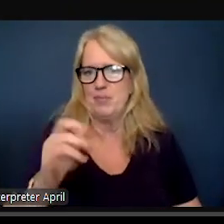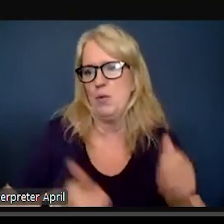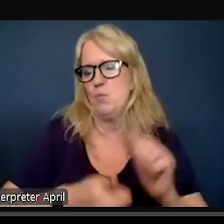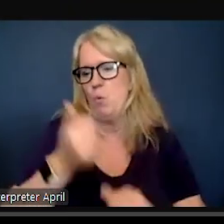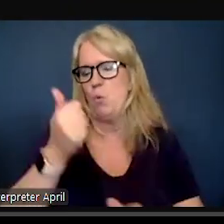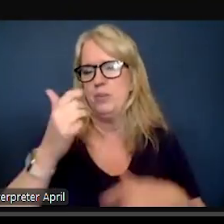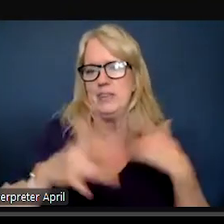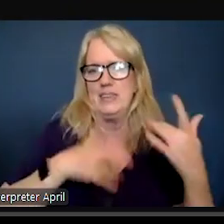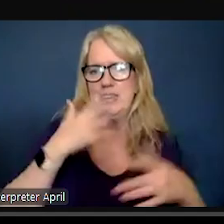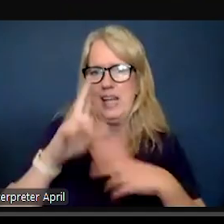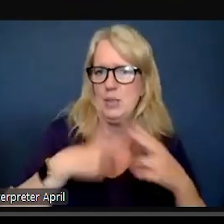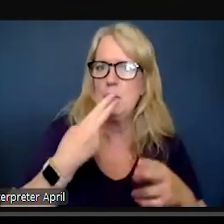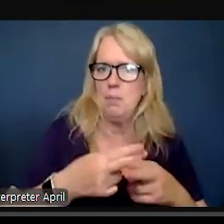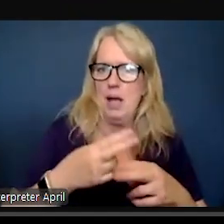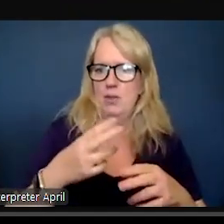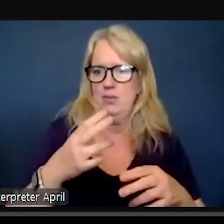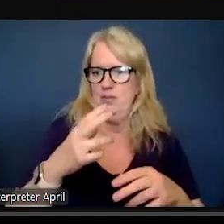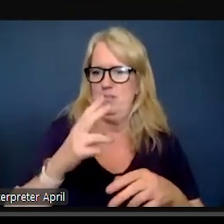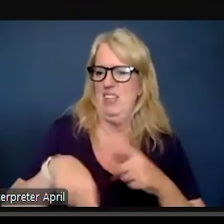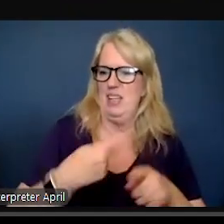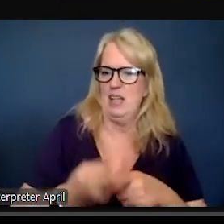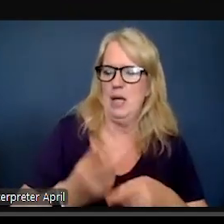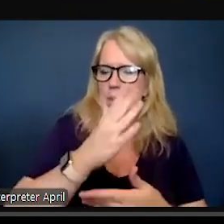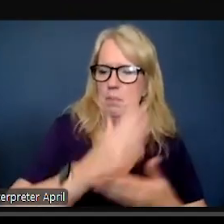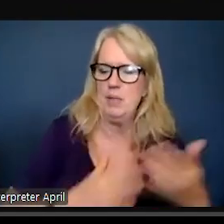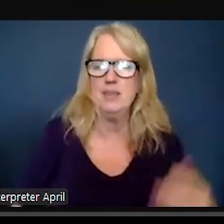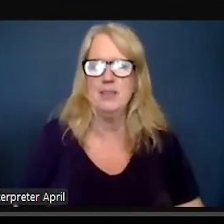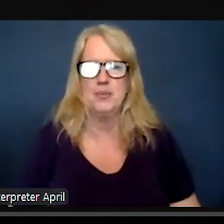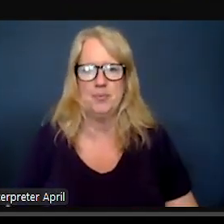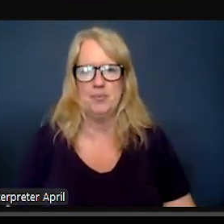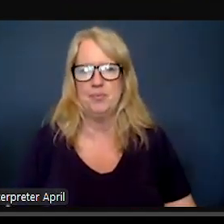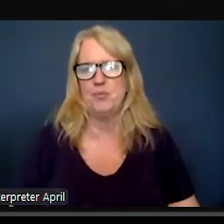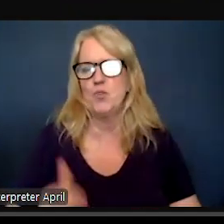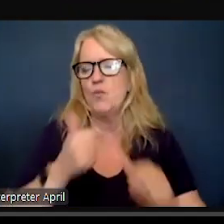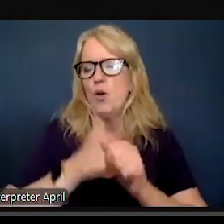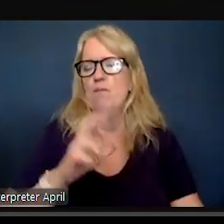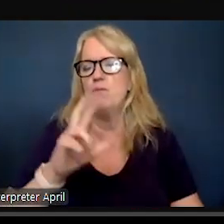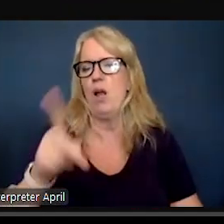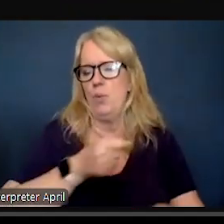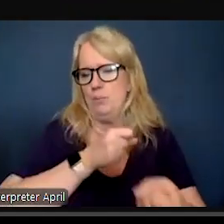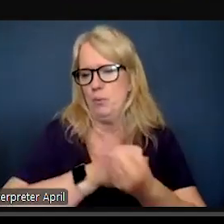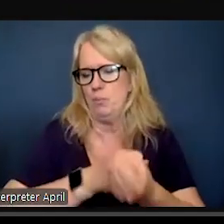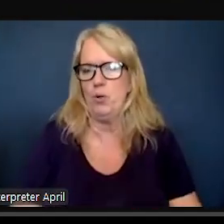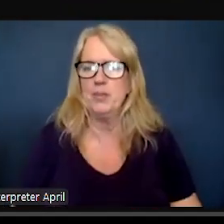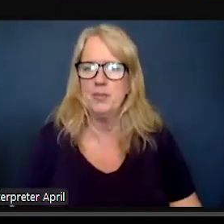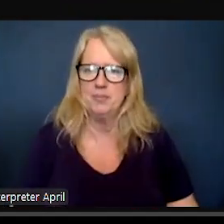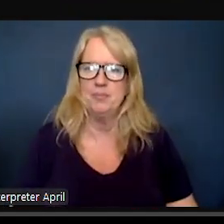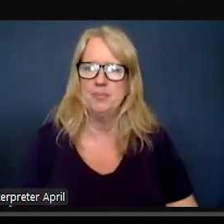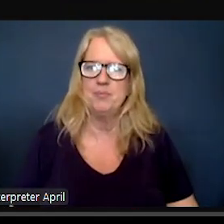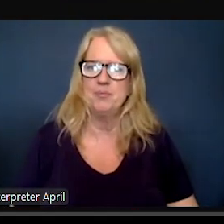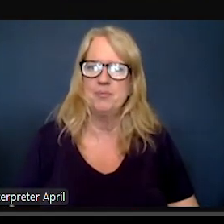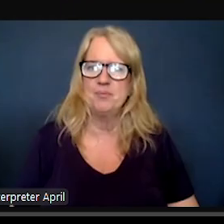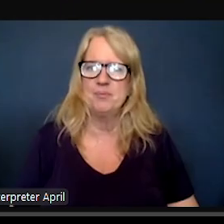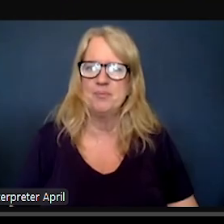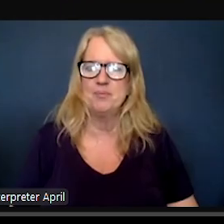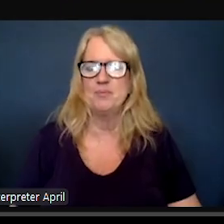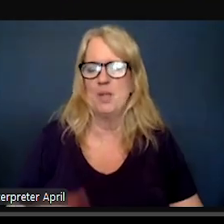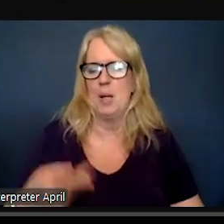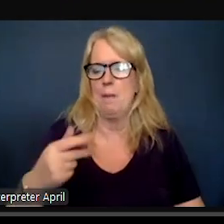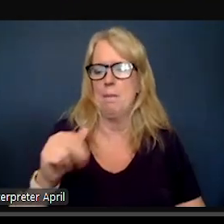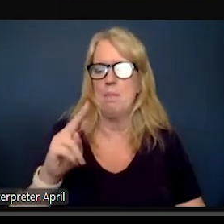excited about in like this kind of piece that I get to work on with follow-up support. And the